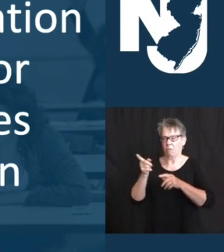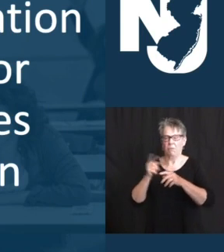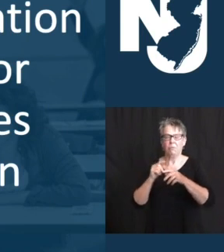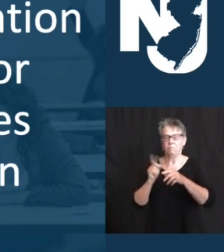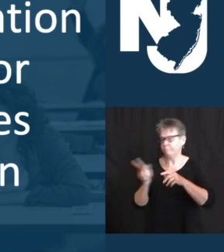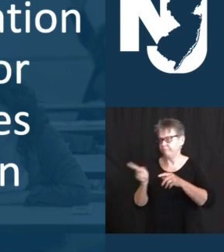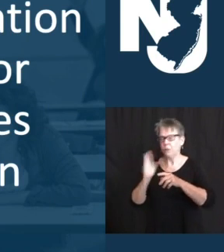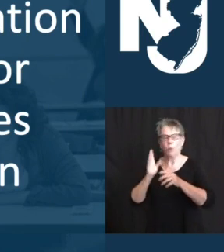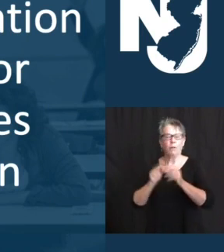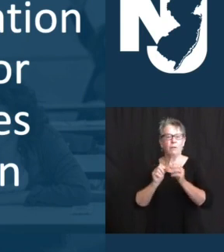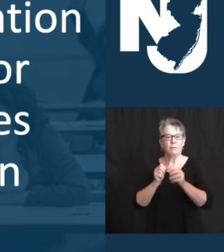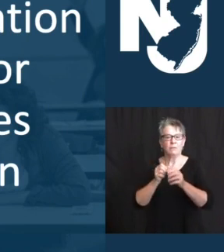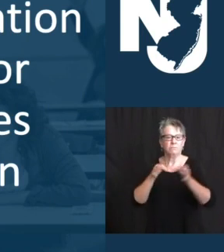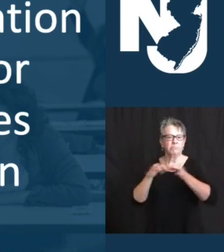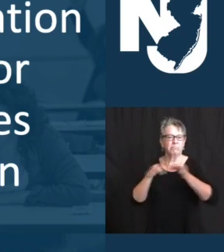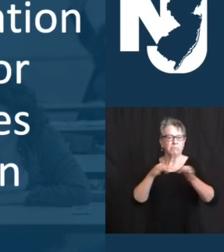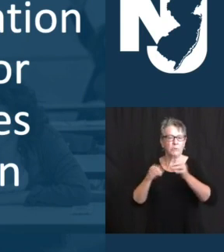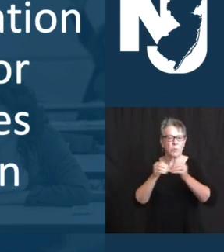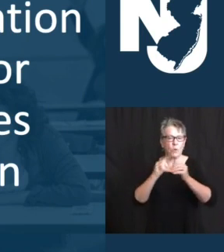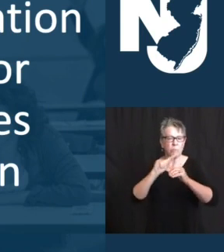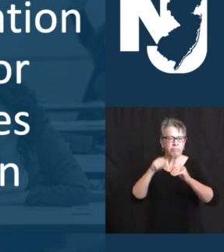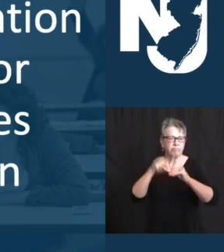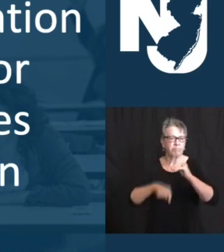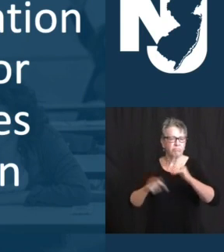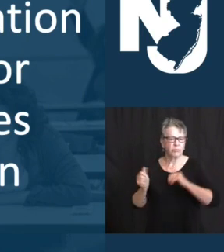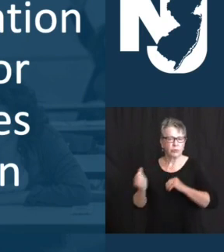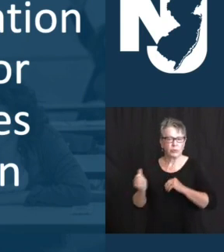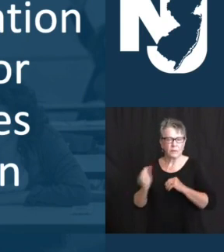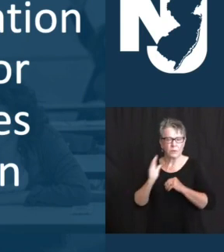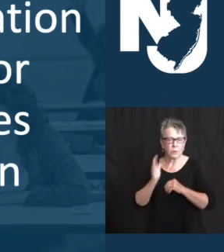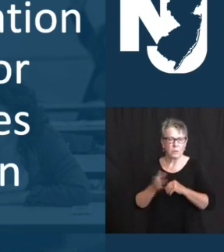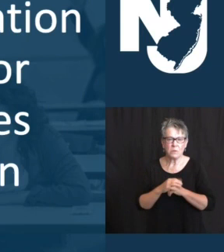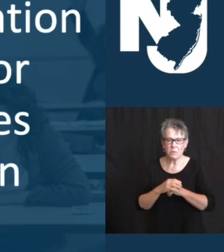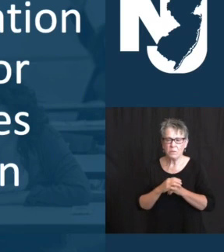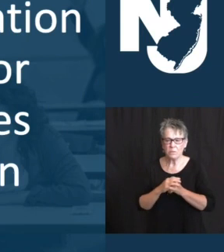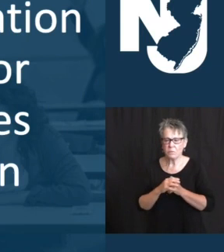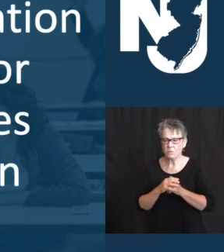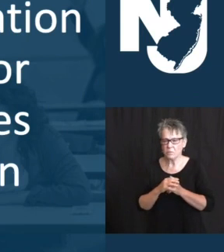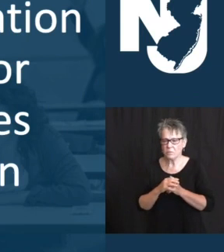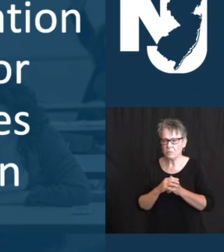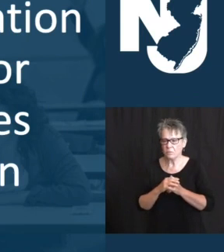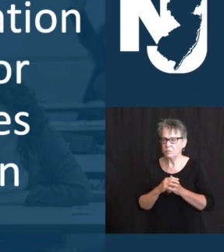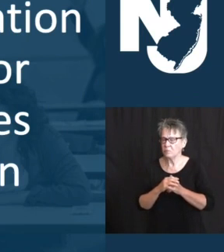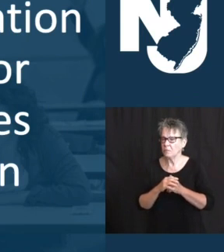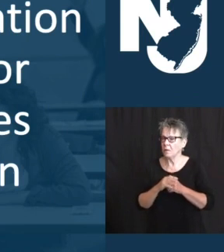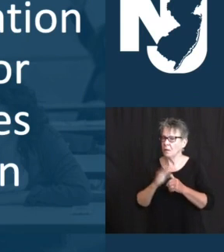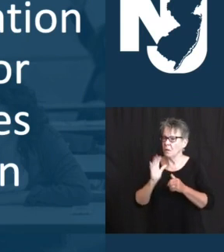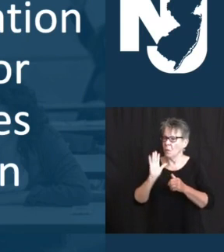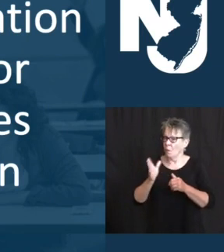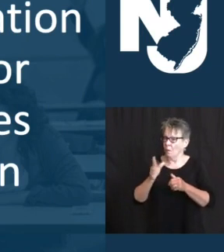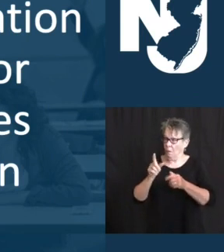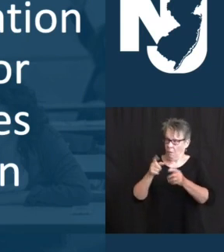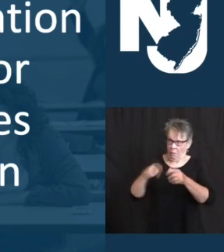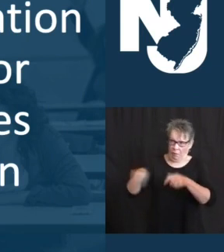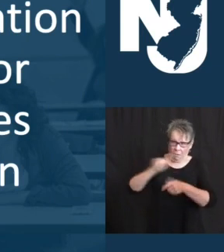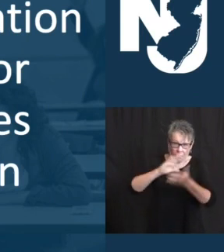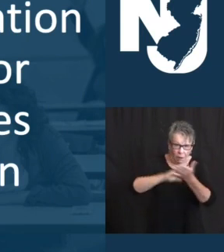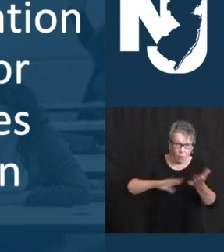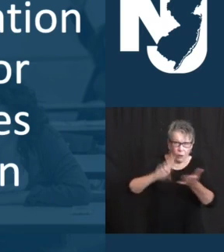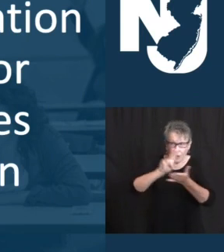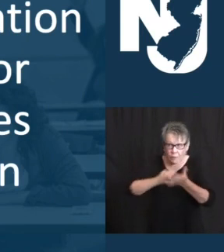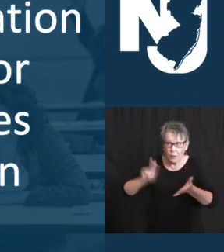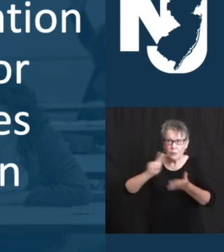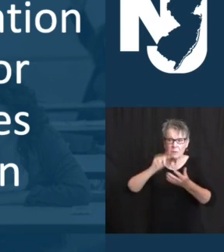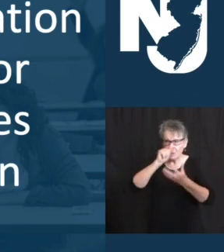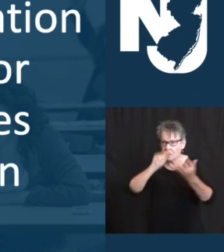key precautionary measures, and a host of additional considerations to ensure that students, faculty, and staff